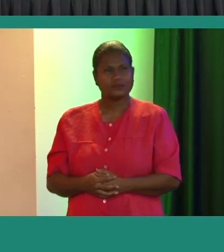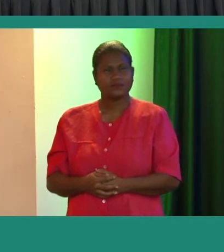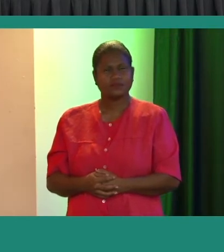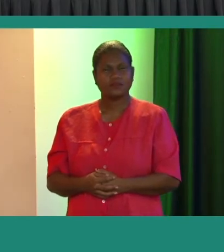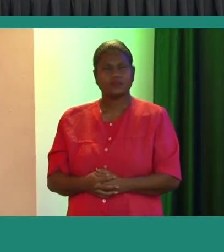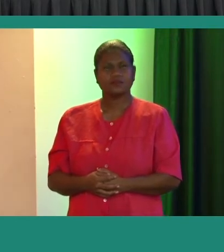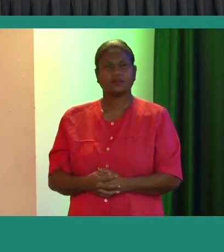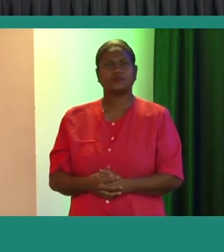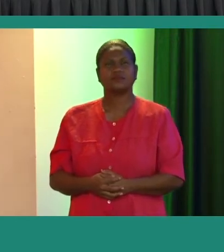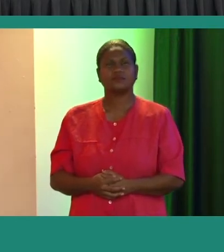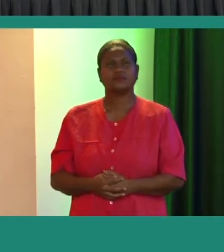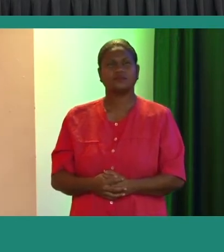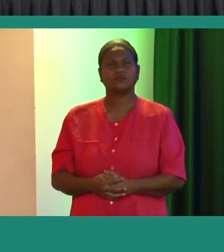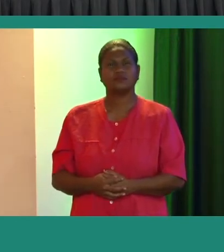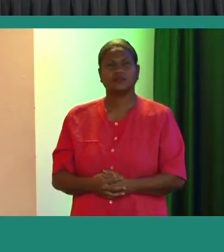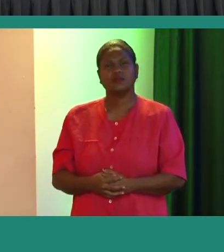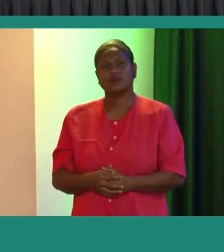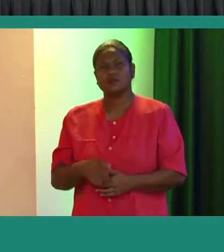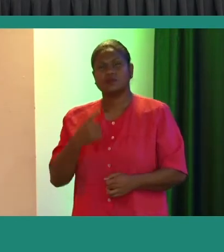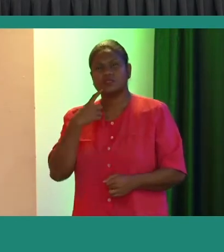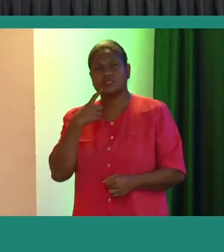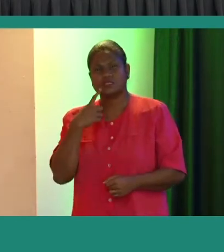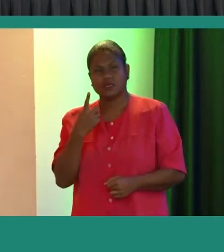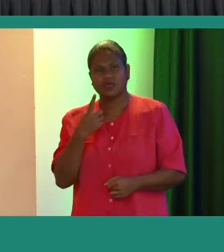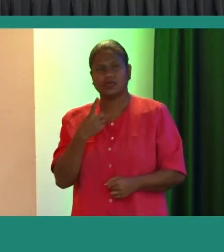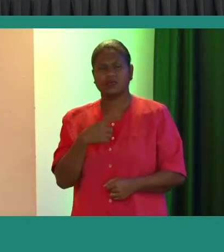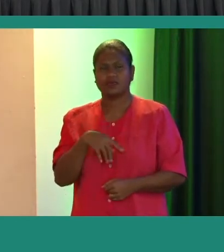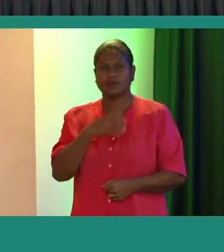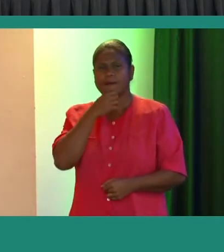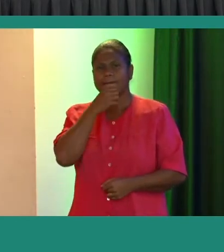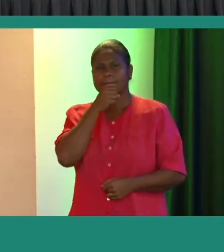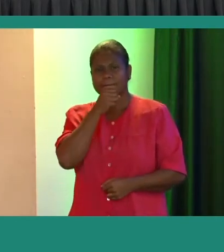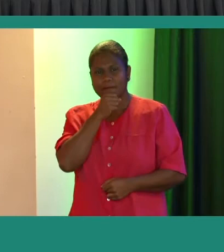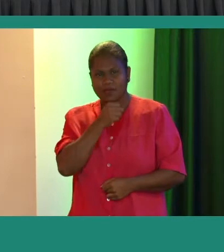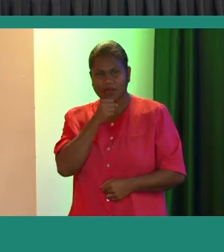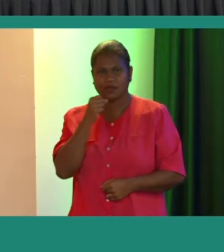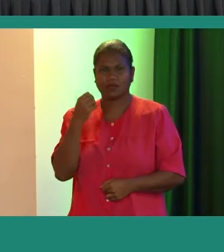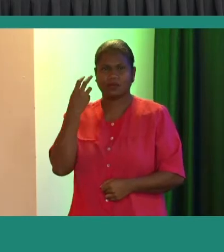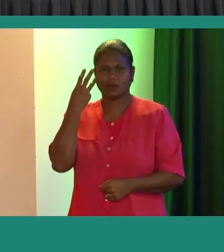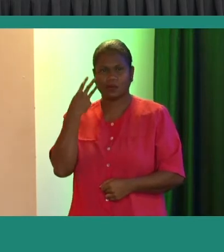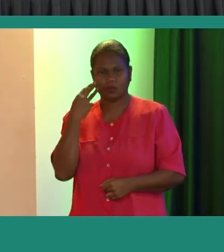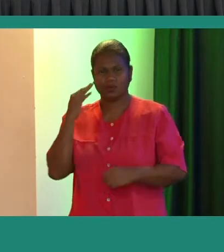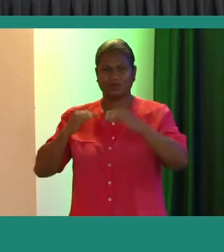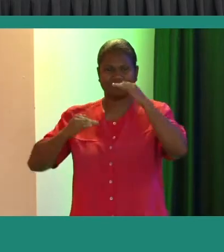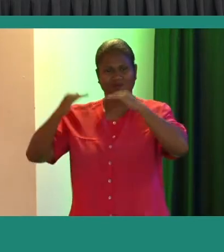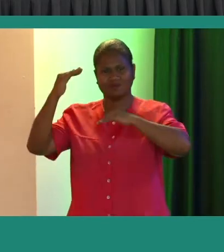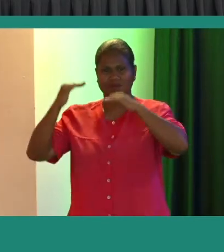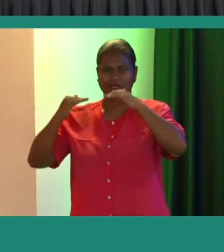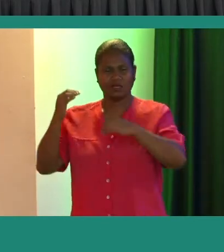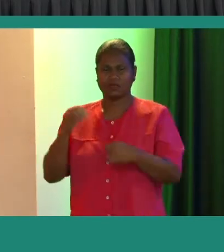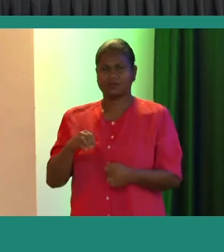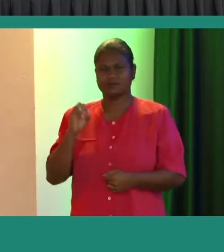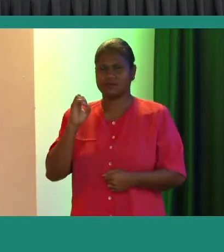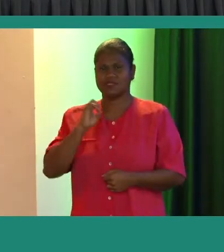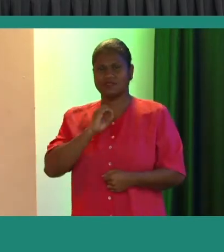not an issue that only affecting women, but it affects our